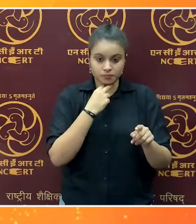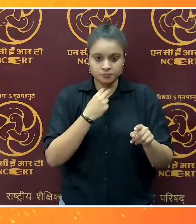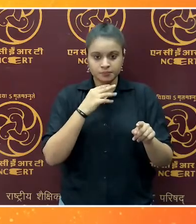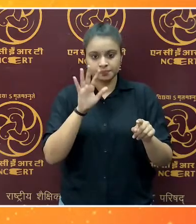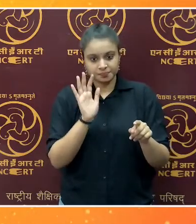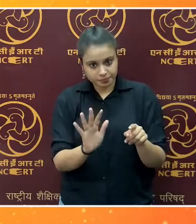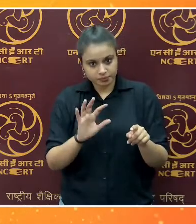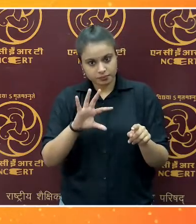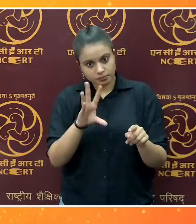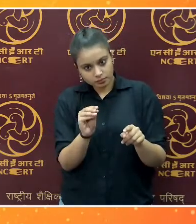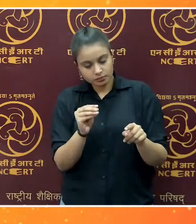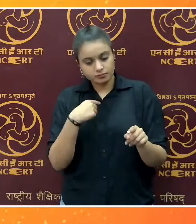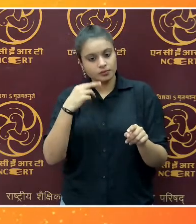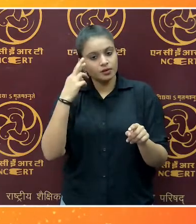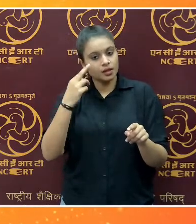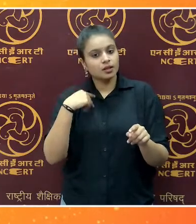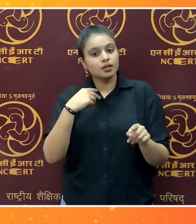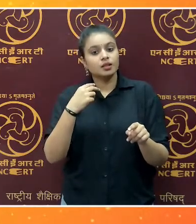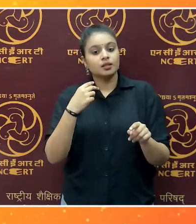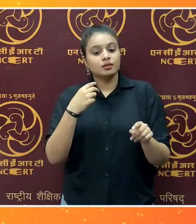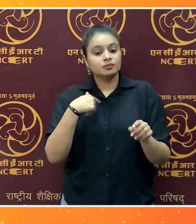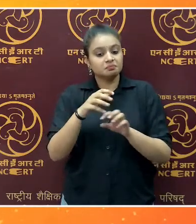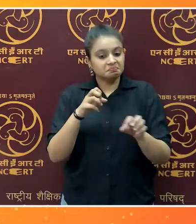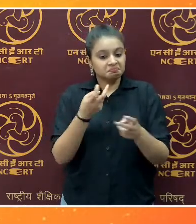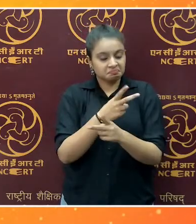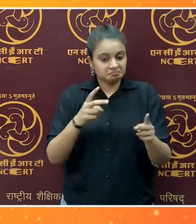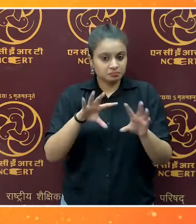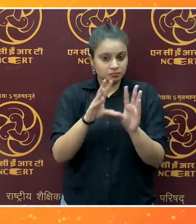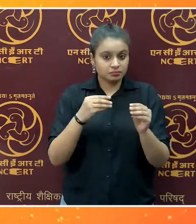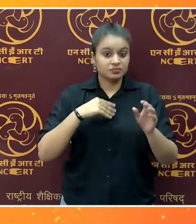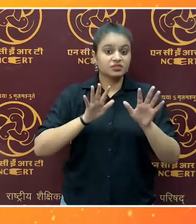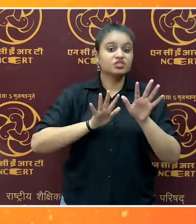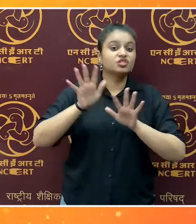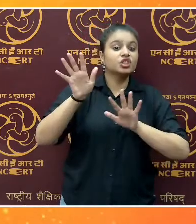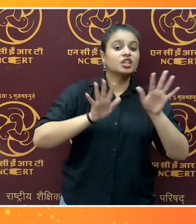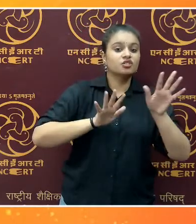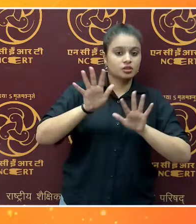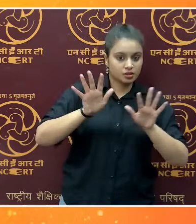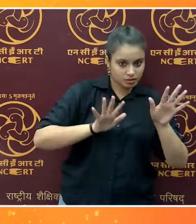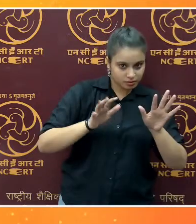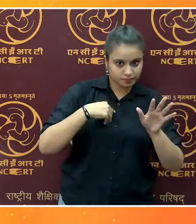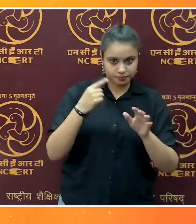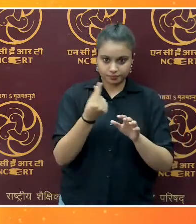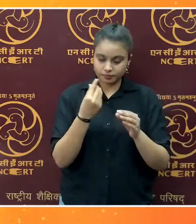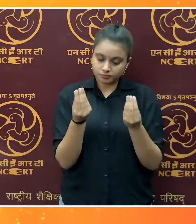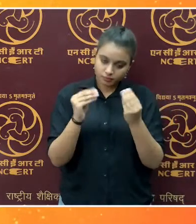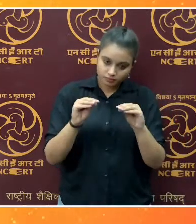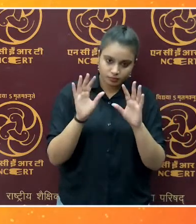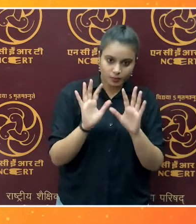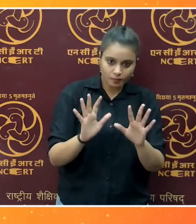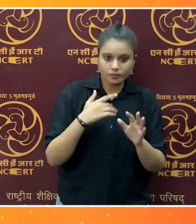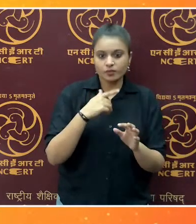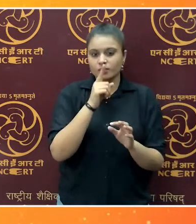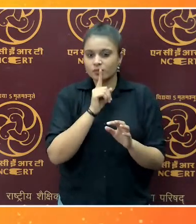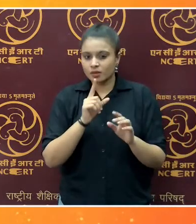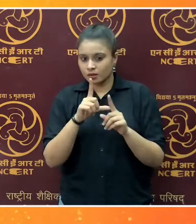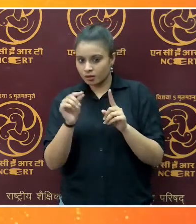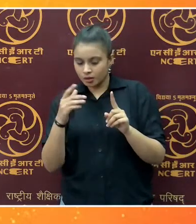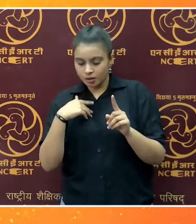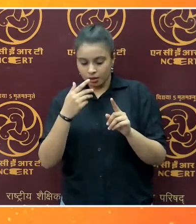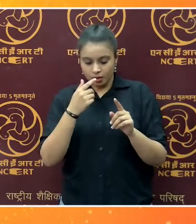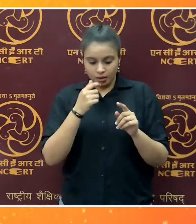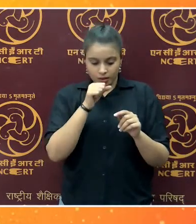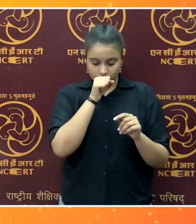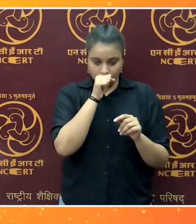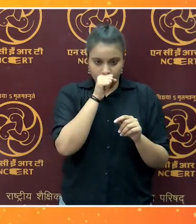use words to produce meaning. Yes. Animals do it largely by gestures. We also do things by gestures, by True. silence. But animals do a lot of